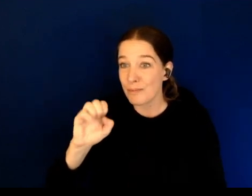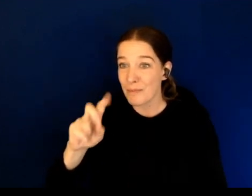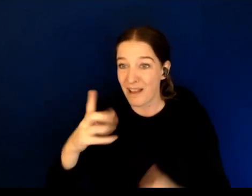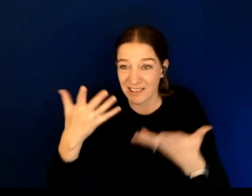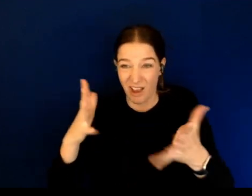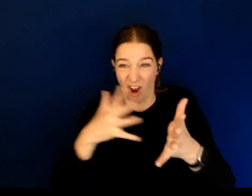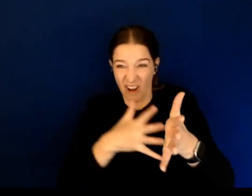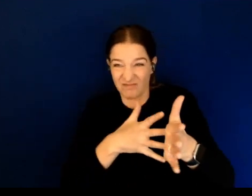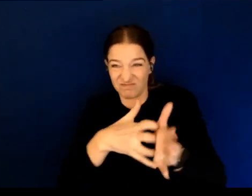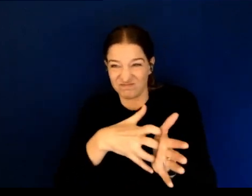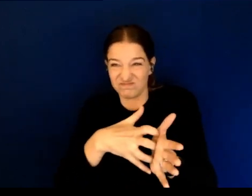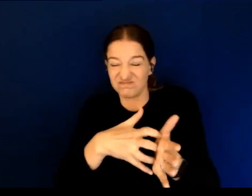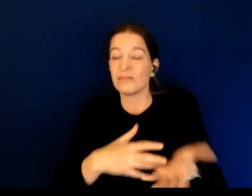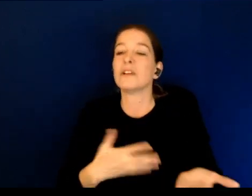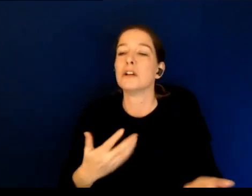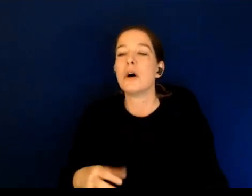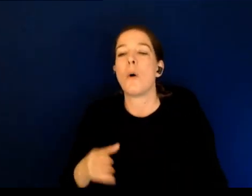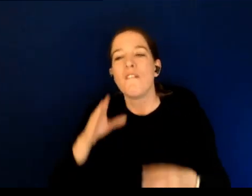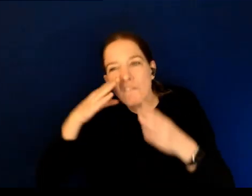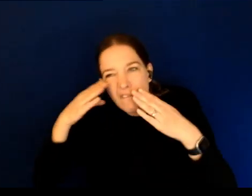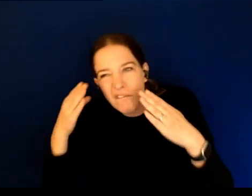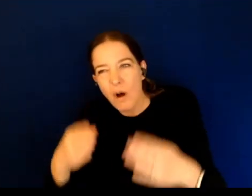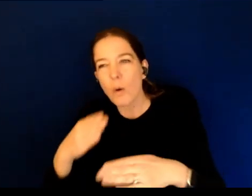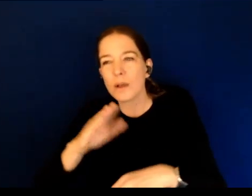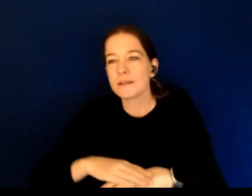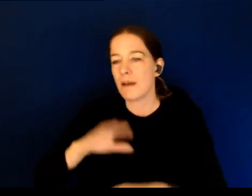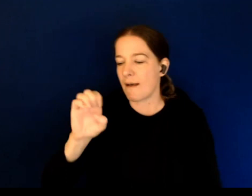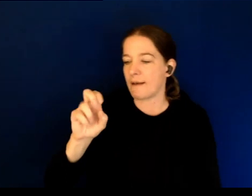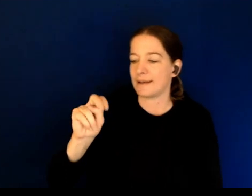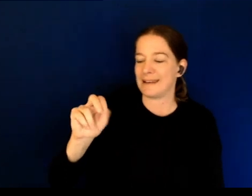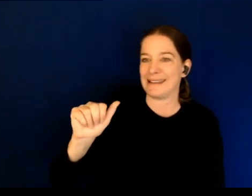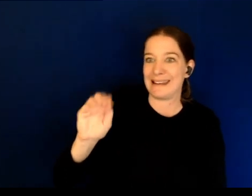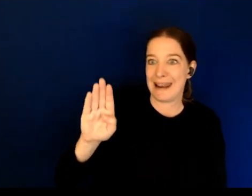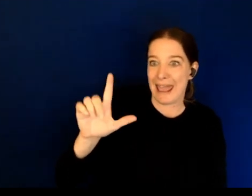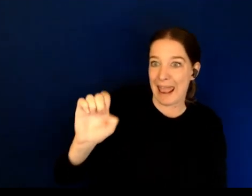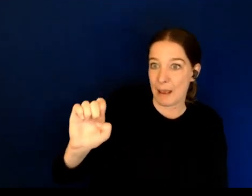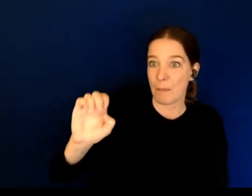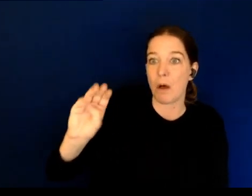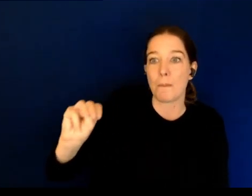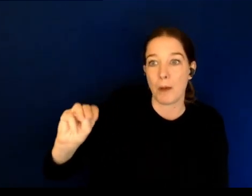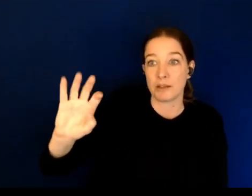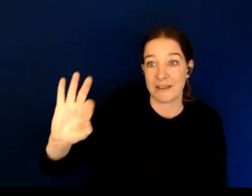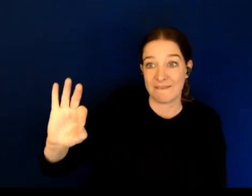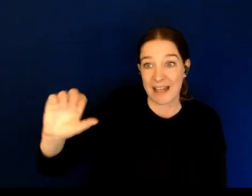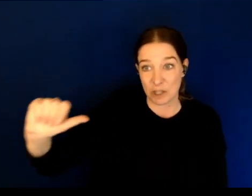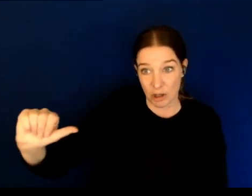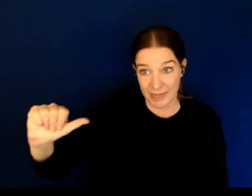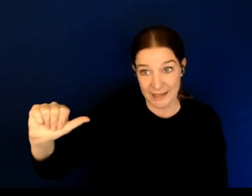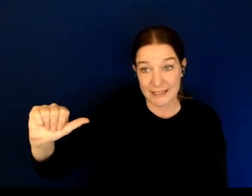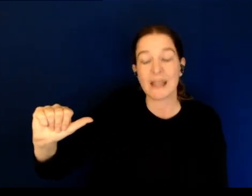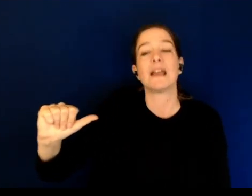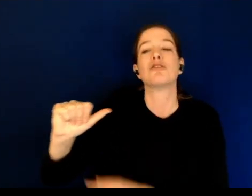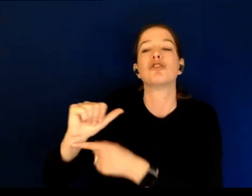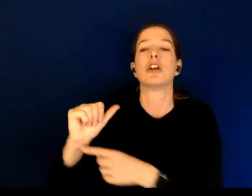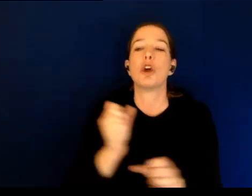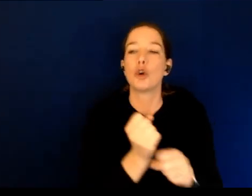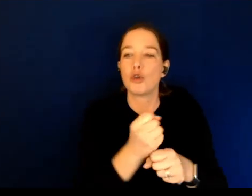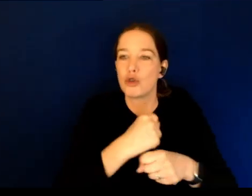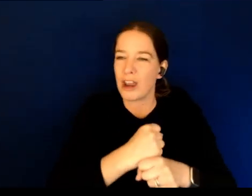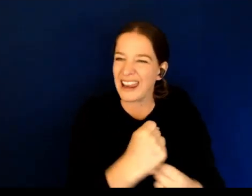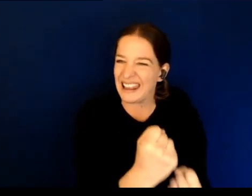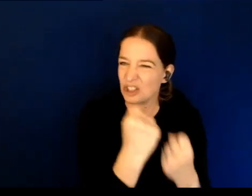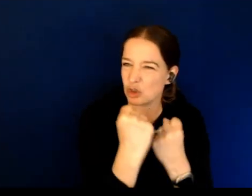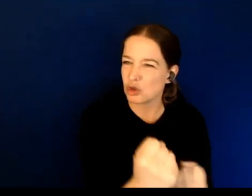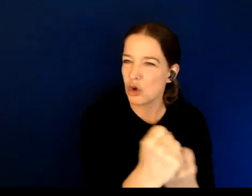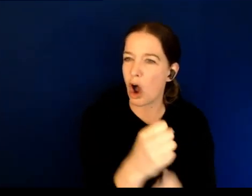The focus should be on enabling multi-factor authentication, creating strong passwords, and using a